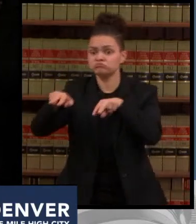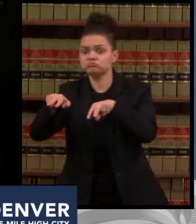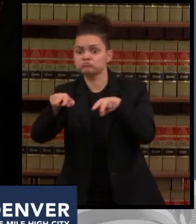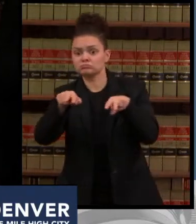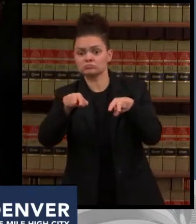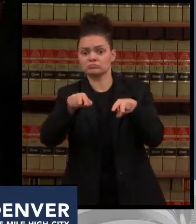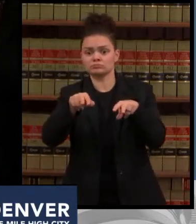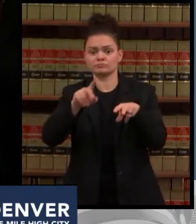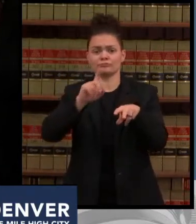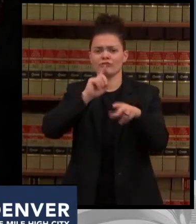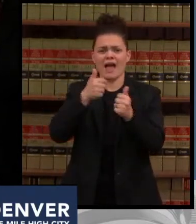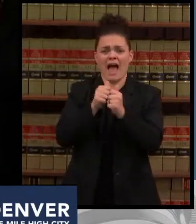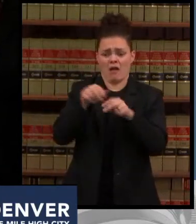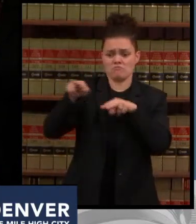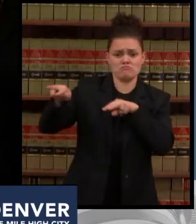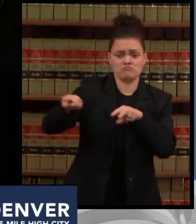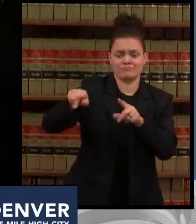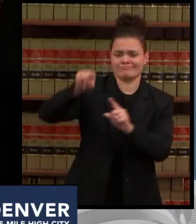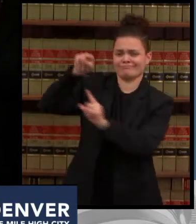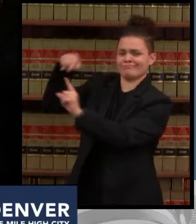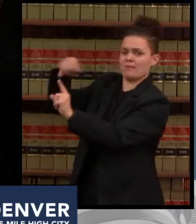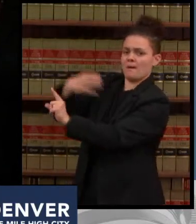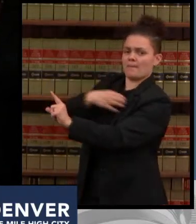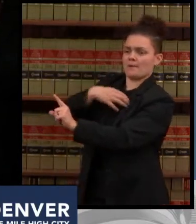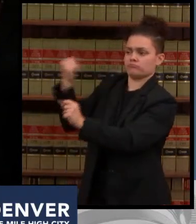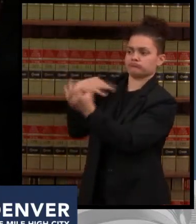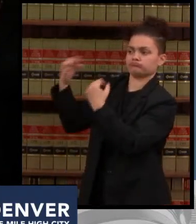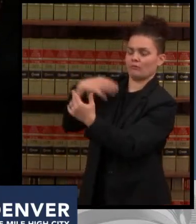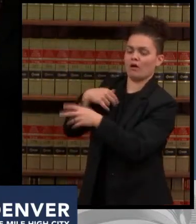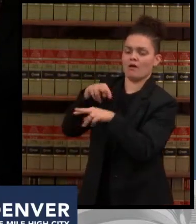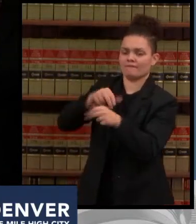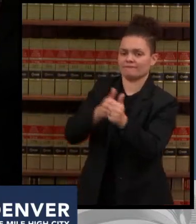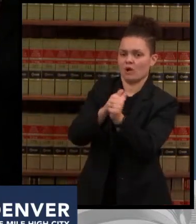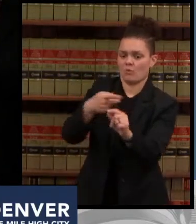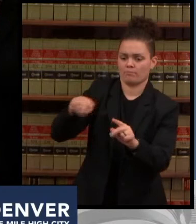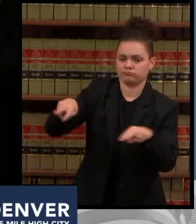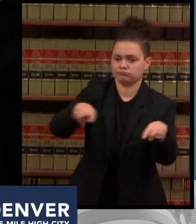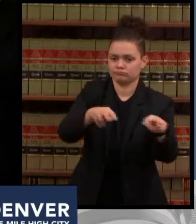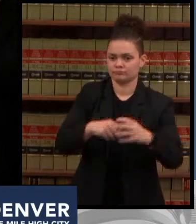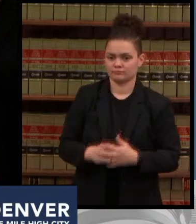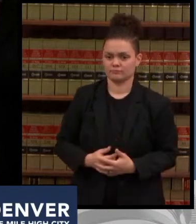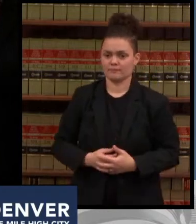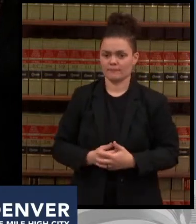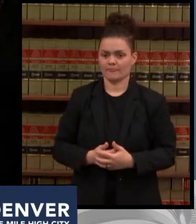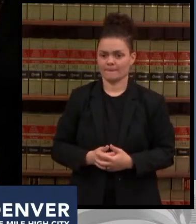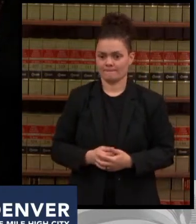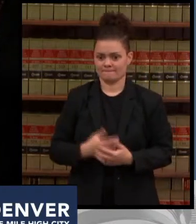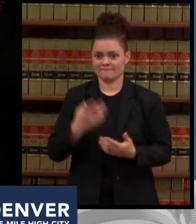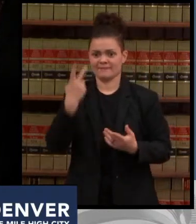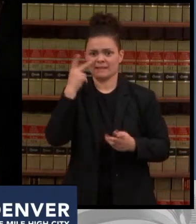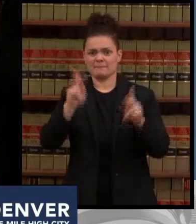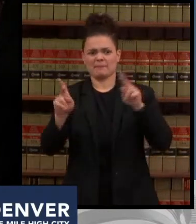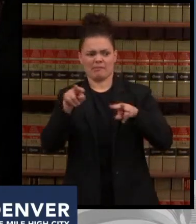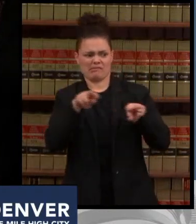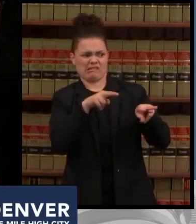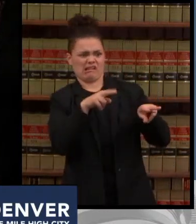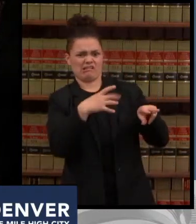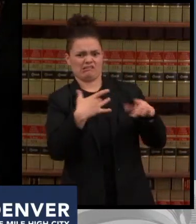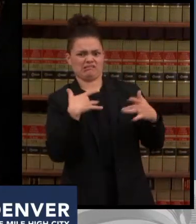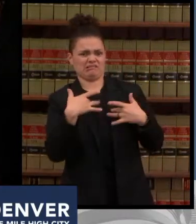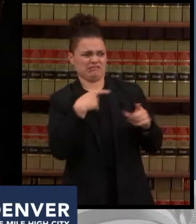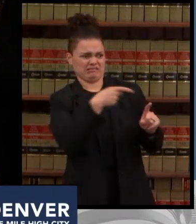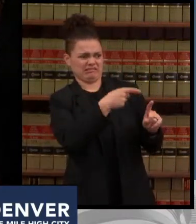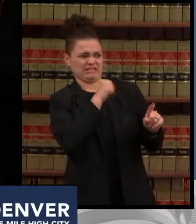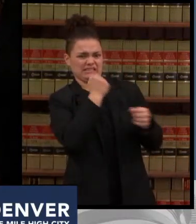that means you've got dozens of eyes and people who are concerned about their own health in your venues and businesses who will know how